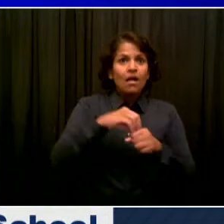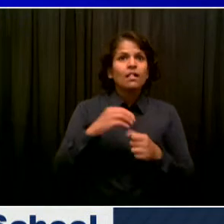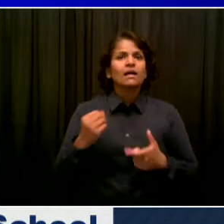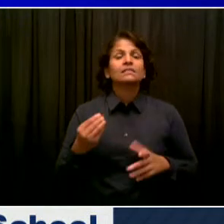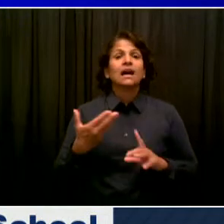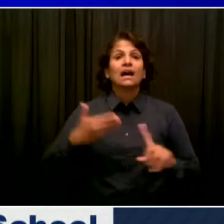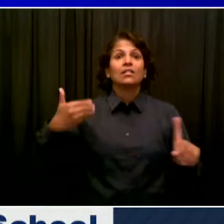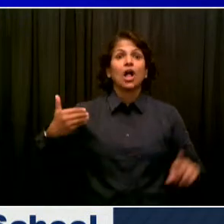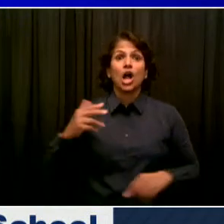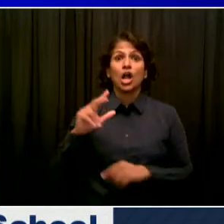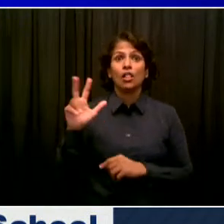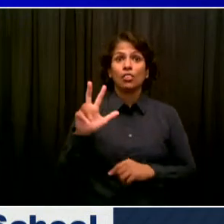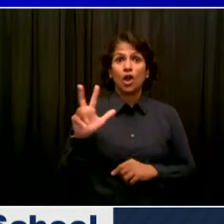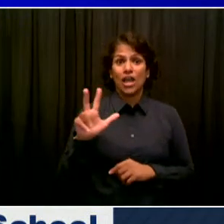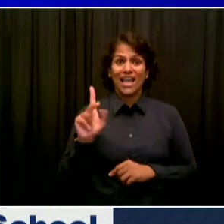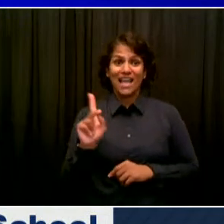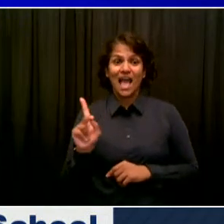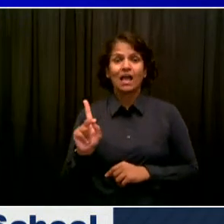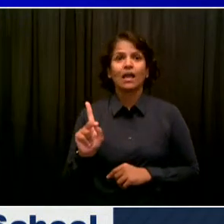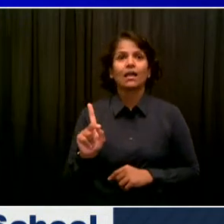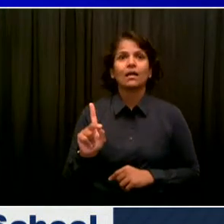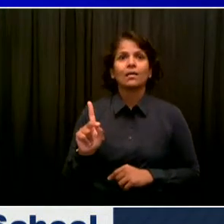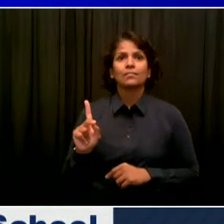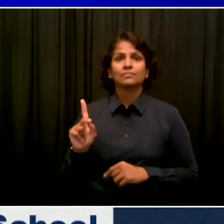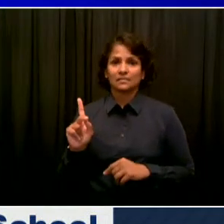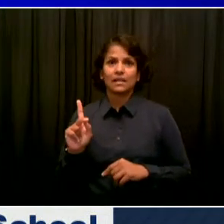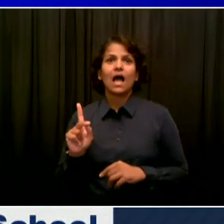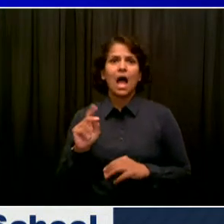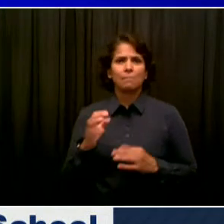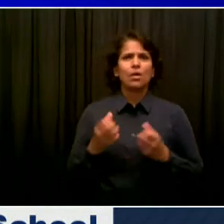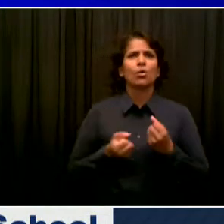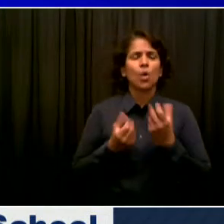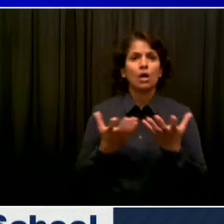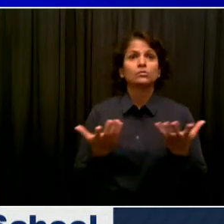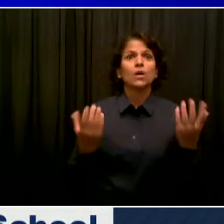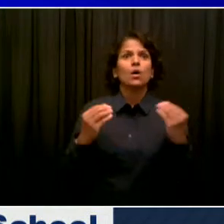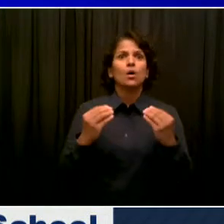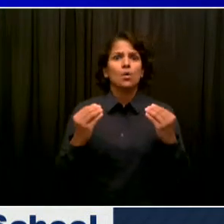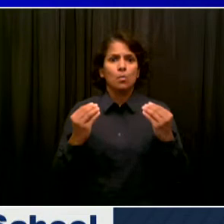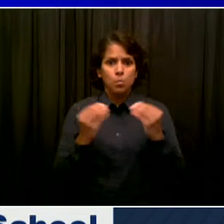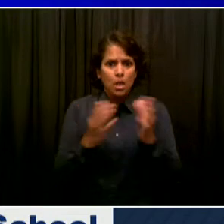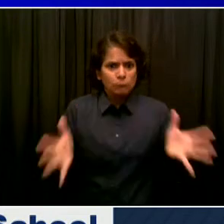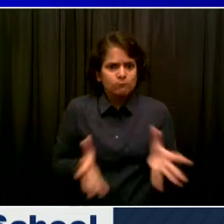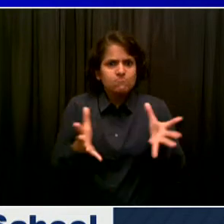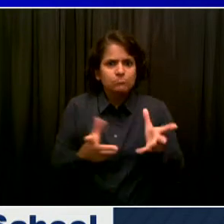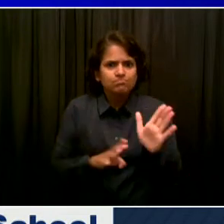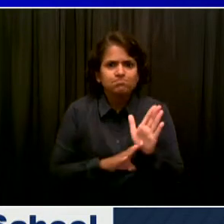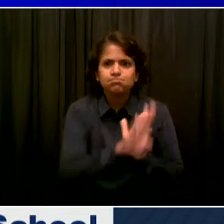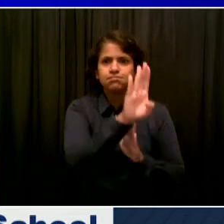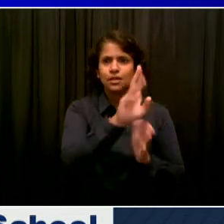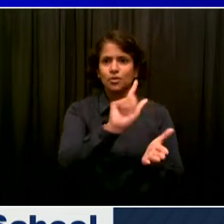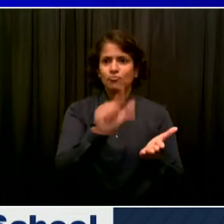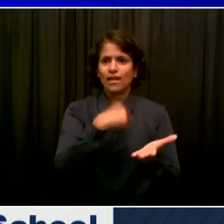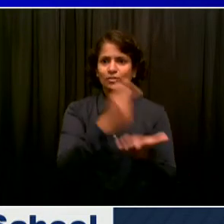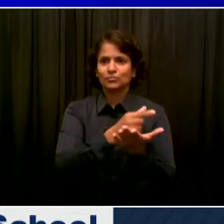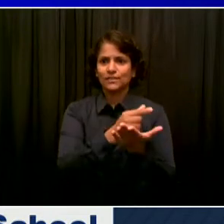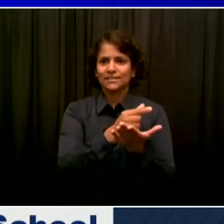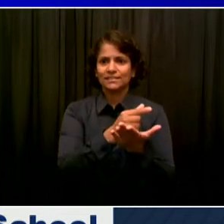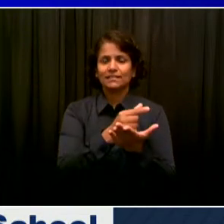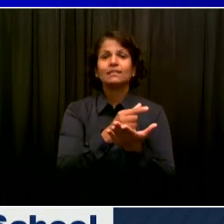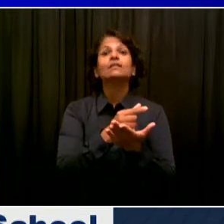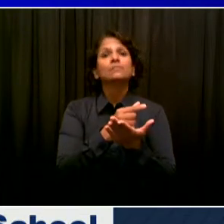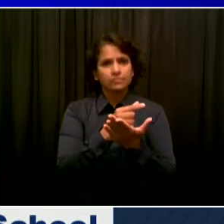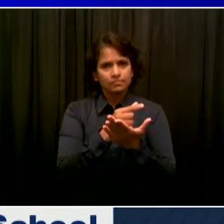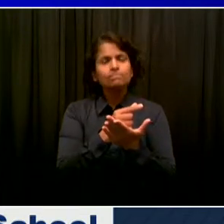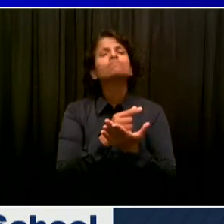exist. That's been a game changer for our kids and families. The fight for safety, we've had a tough time the last